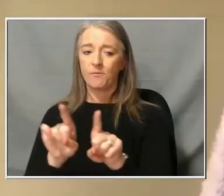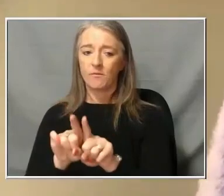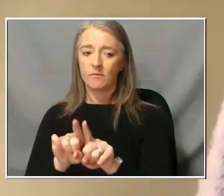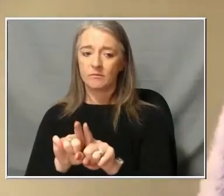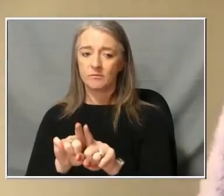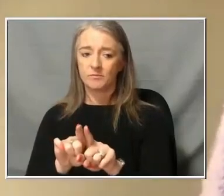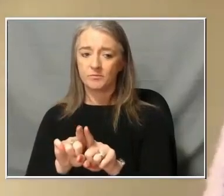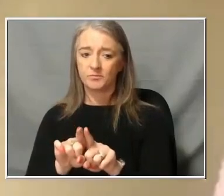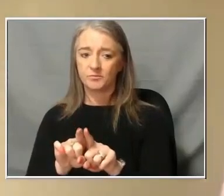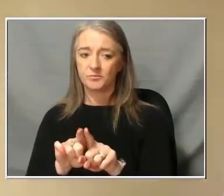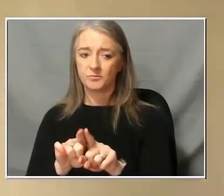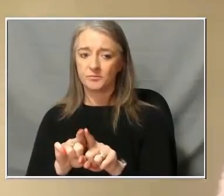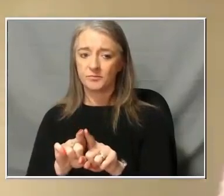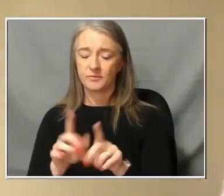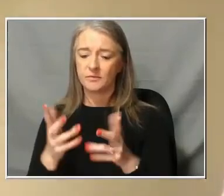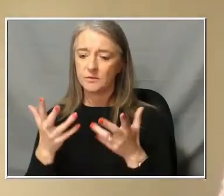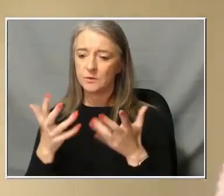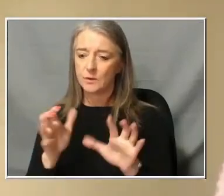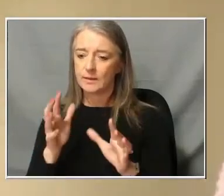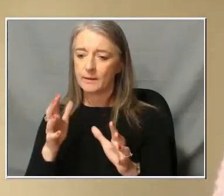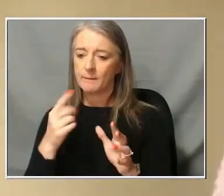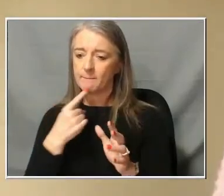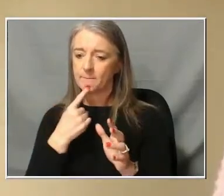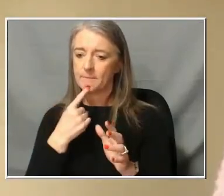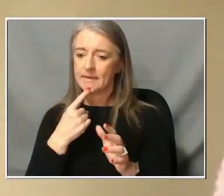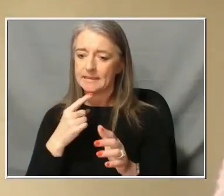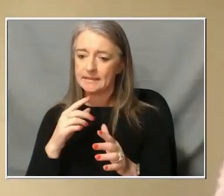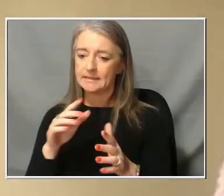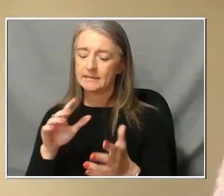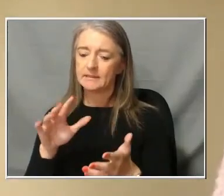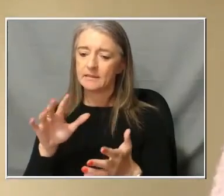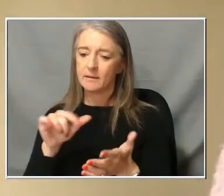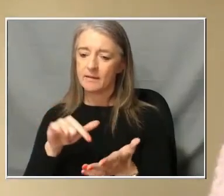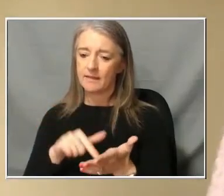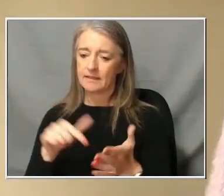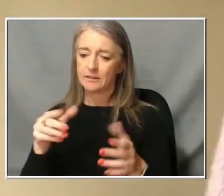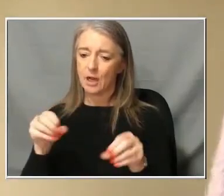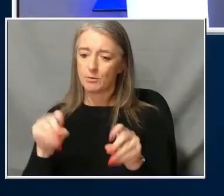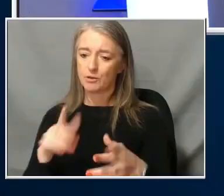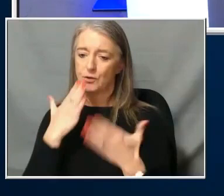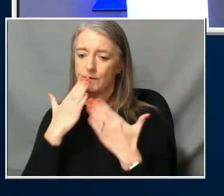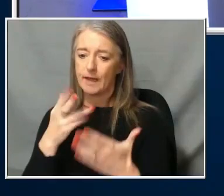wouldn't want to miss an opportunity to thank Dr. Al-Rajabi and Dr. Ashcraft.